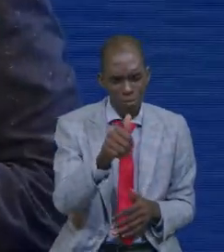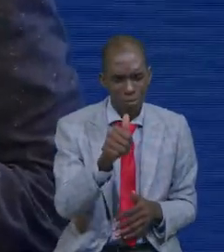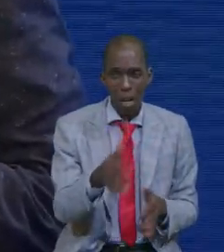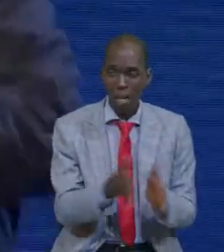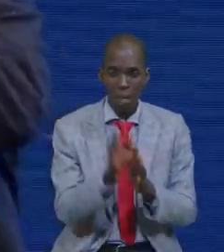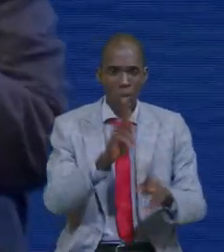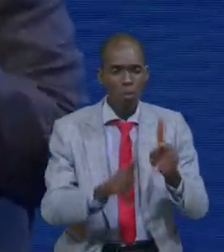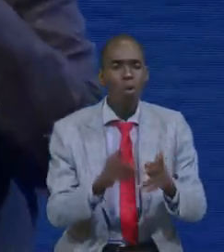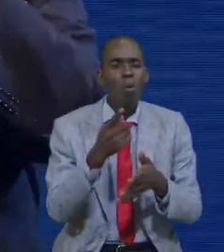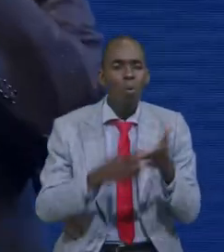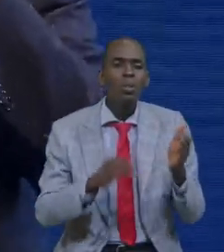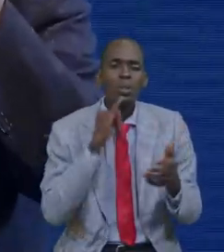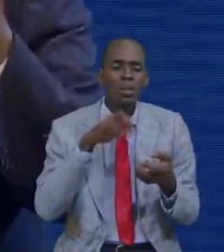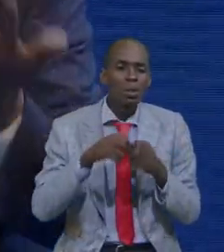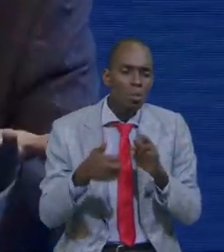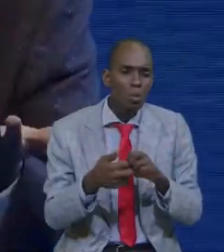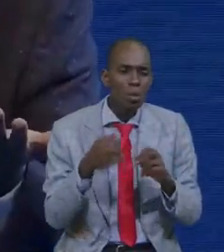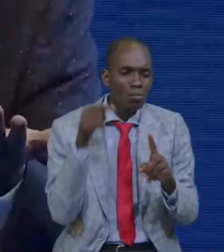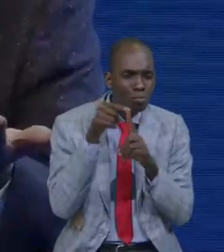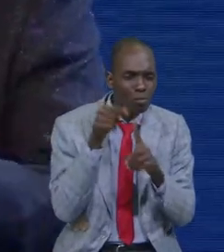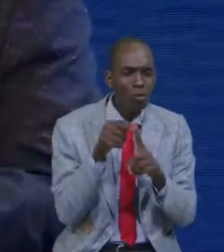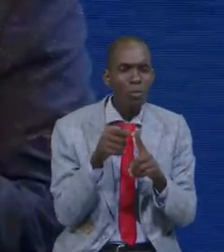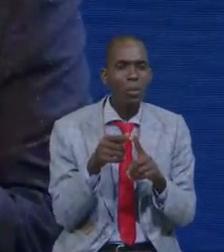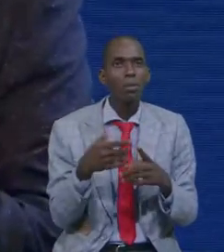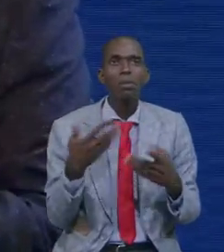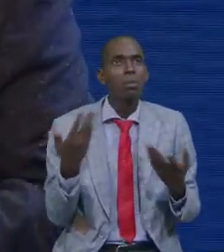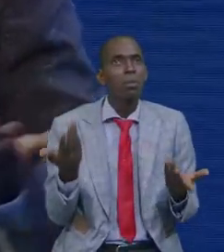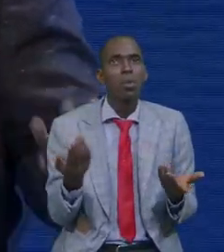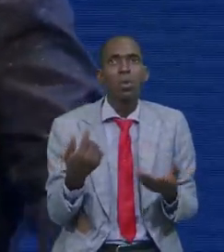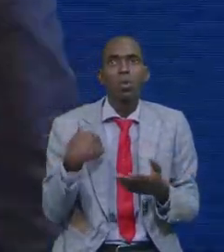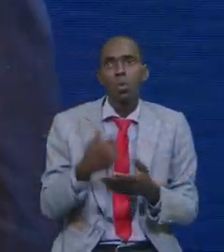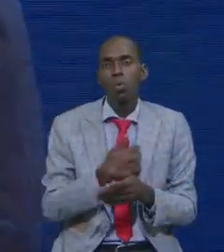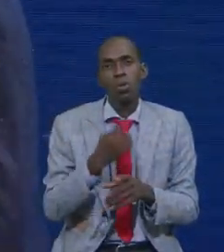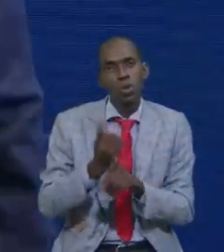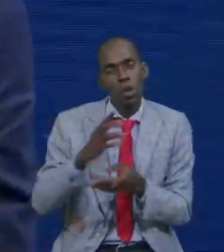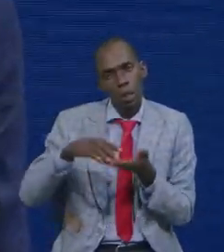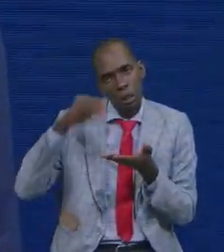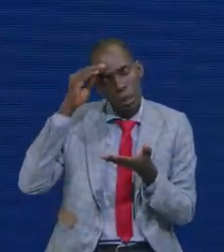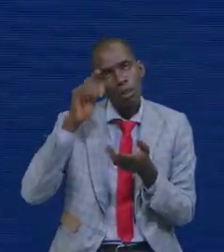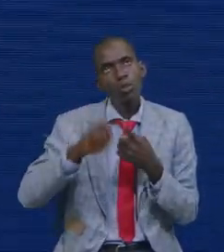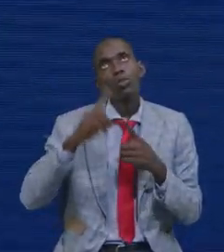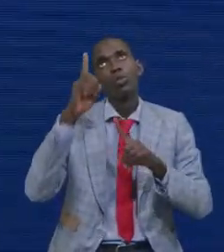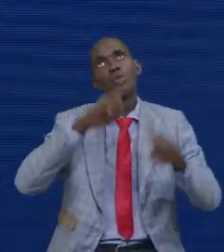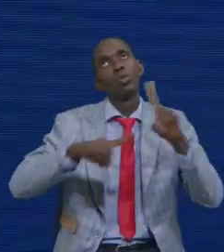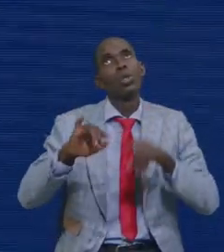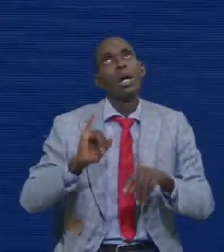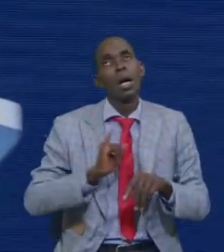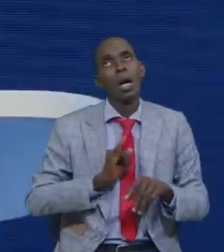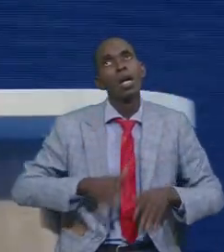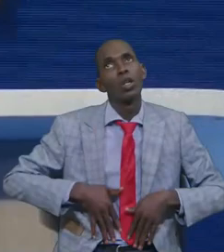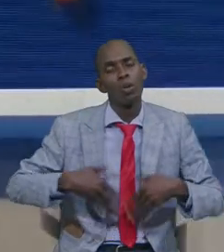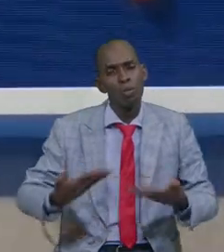particular? Well, that's what they tell us to say when we go to house of worship. And what we should not